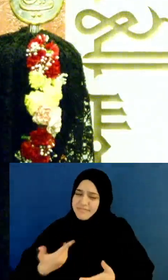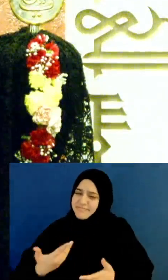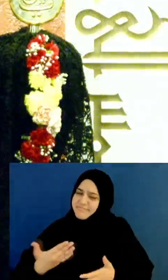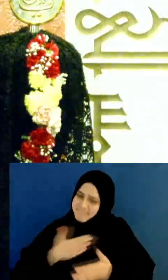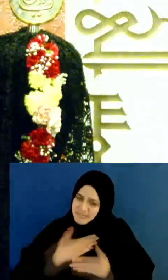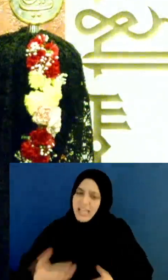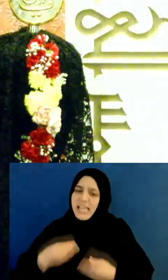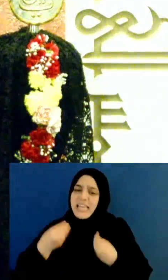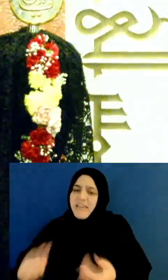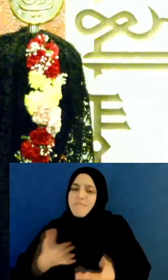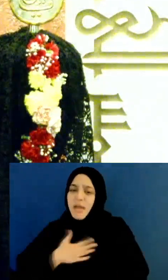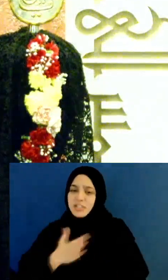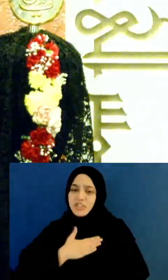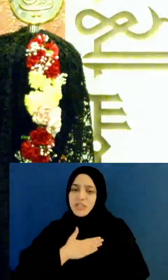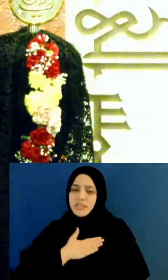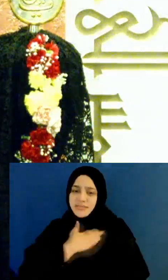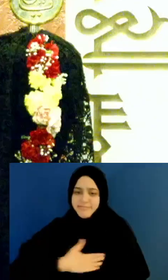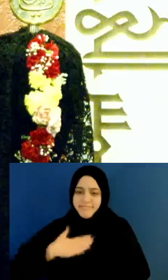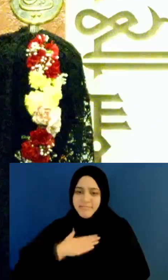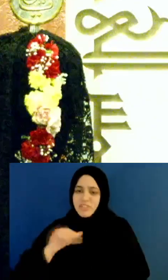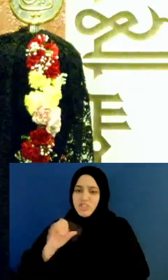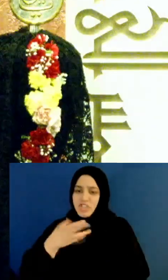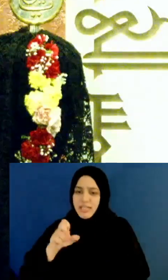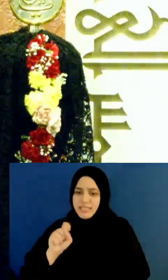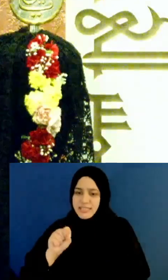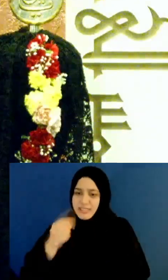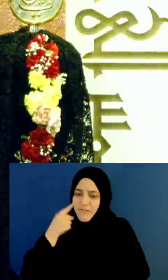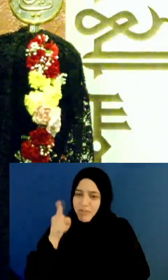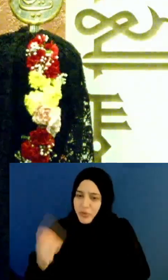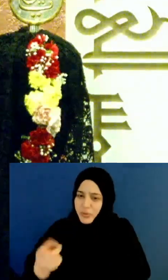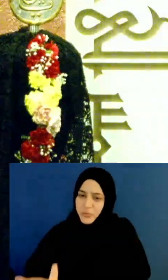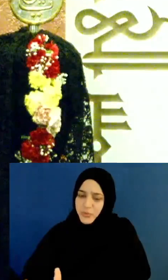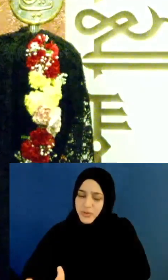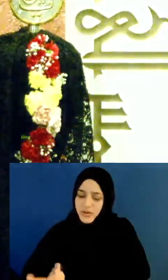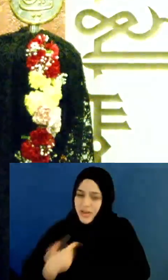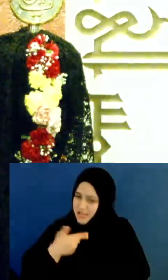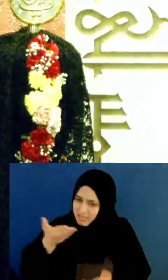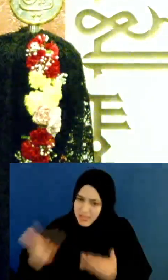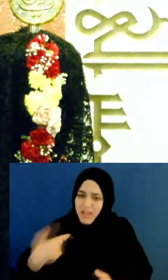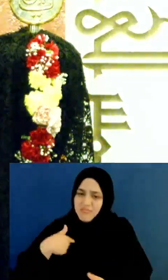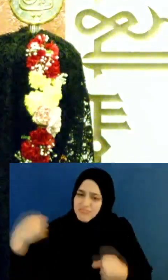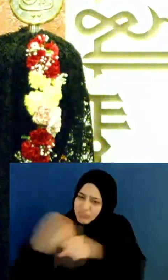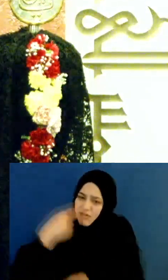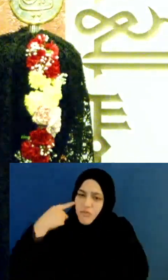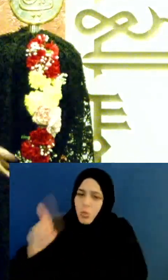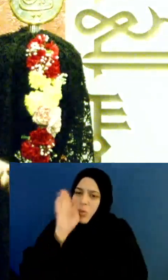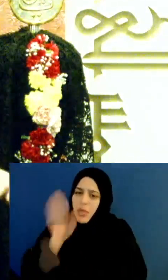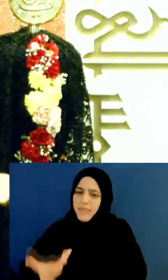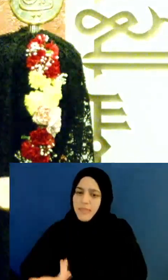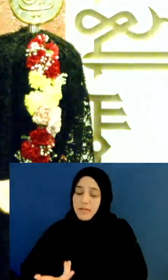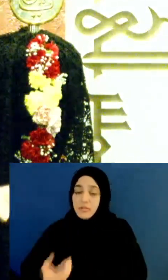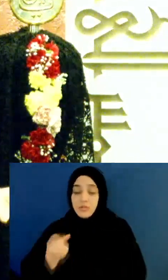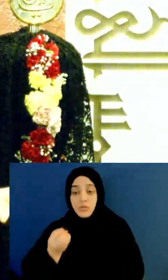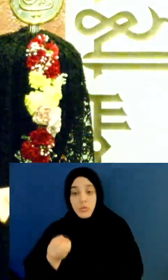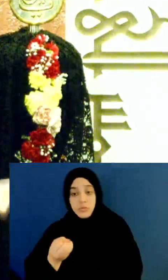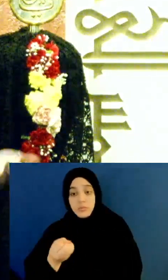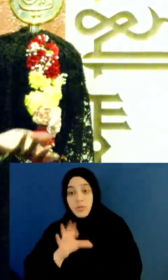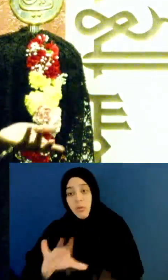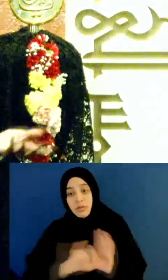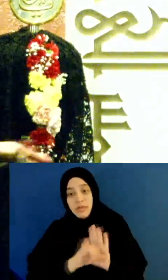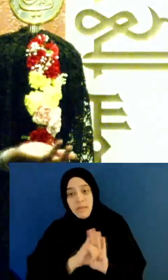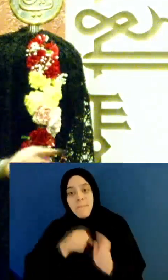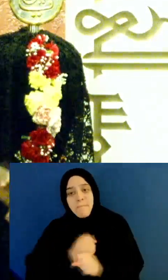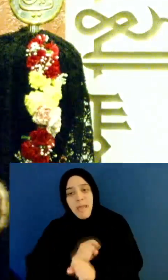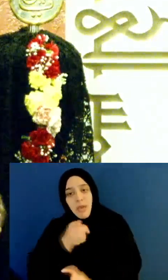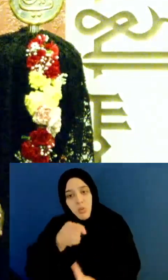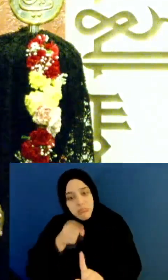So an identity is what makes you unique. That's an example of an identity. I'm told,